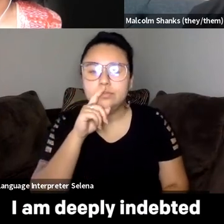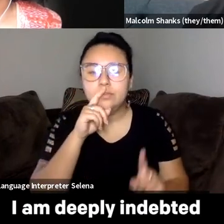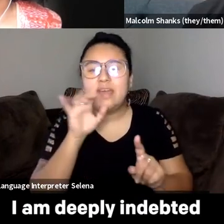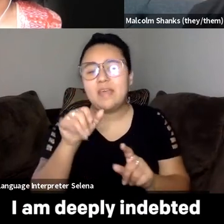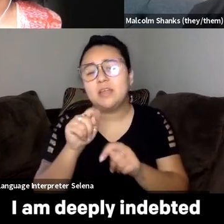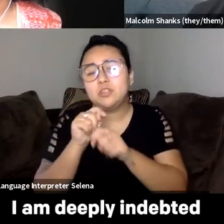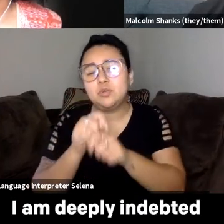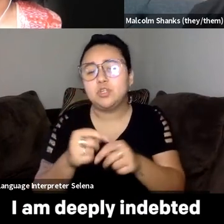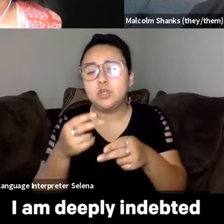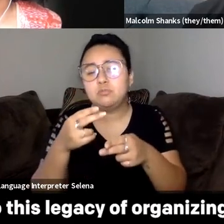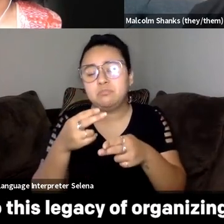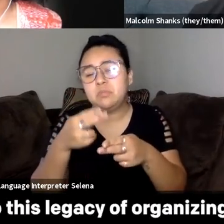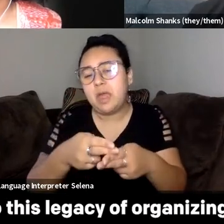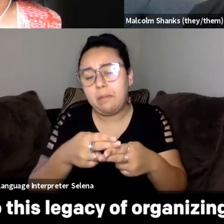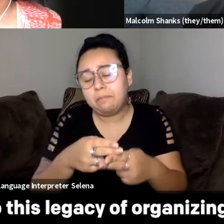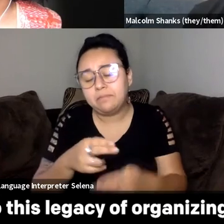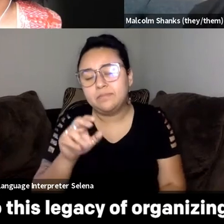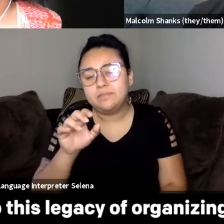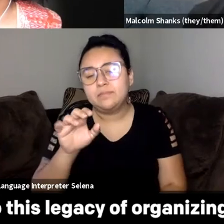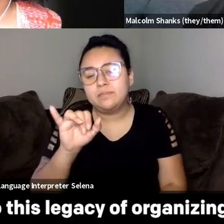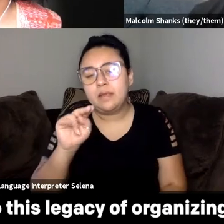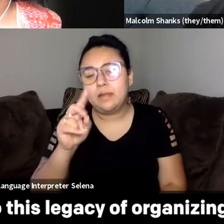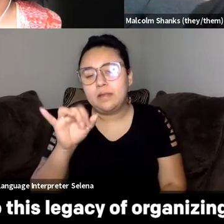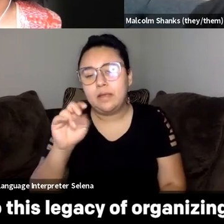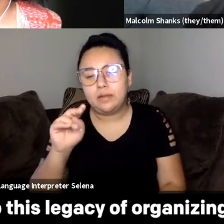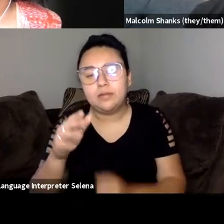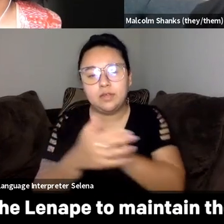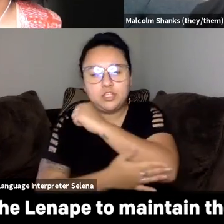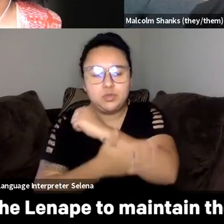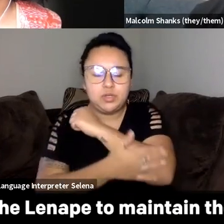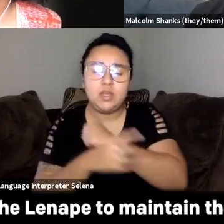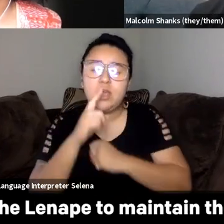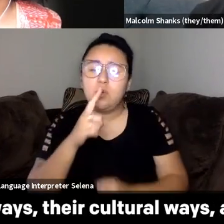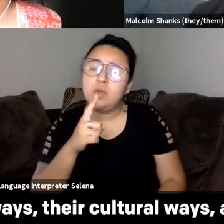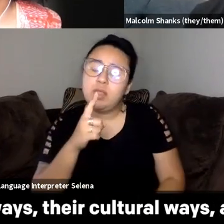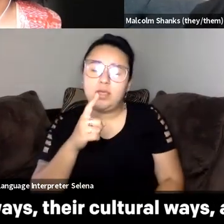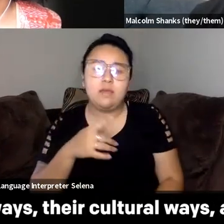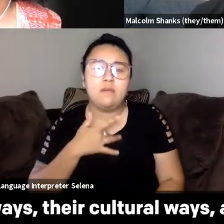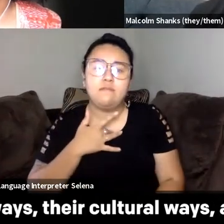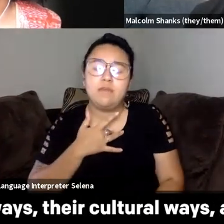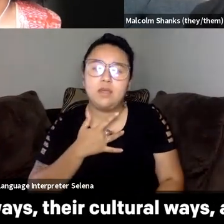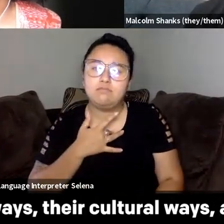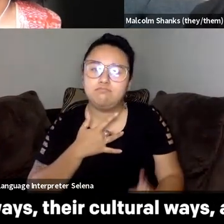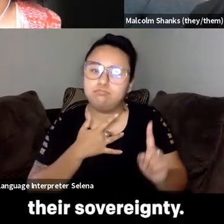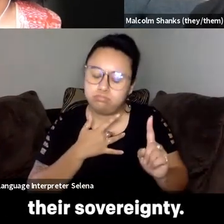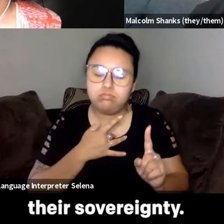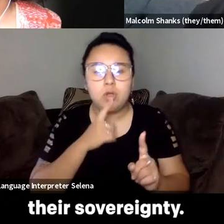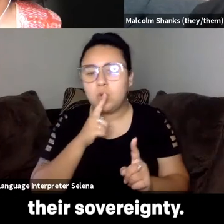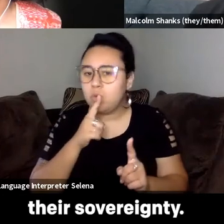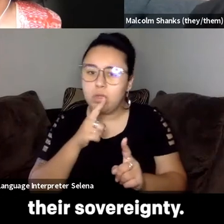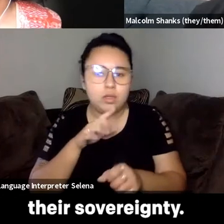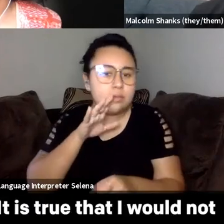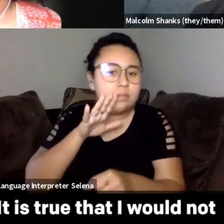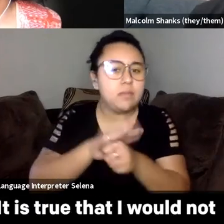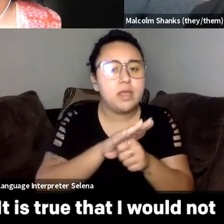country. I'm deeply indebted to this legacy of organizing by the Lenape to maintain their life ways, their cultural